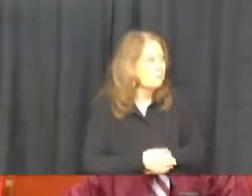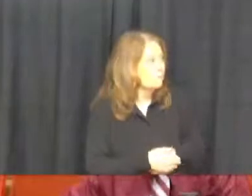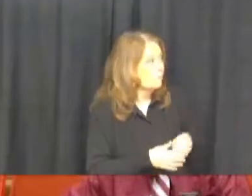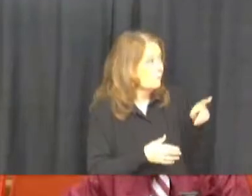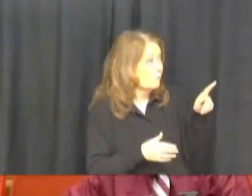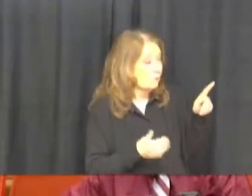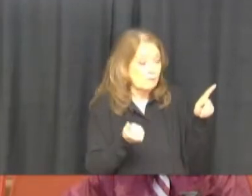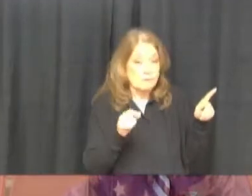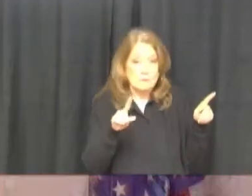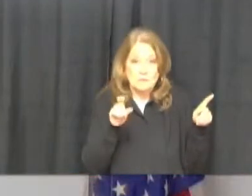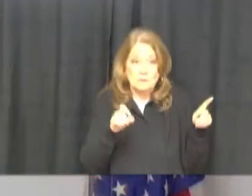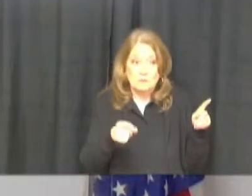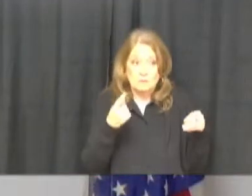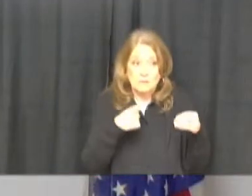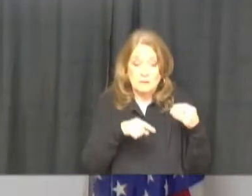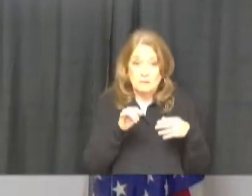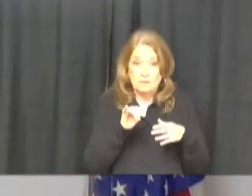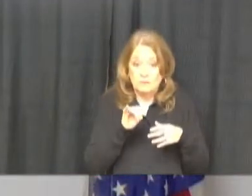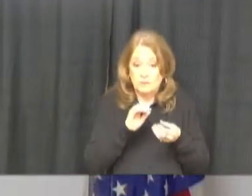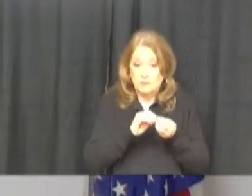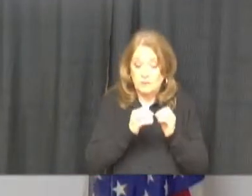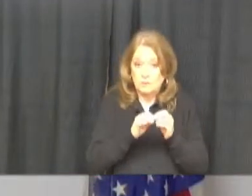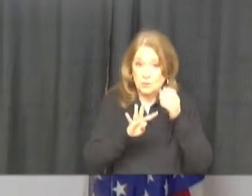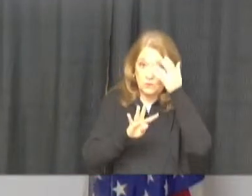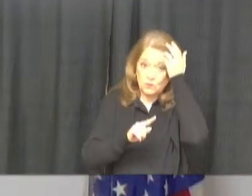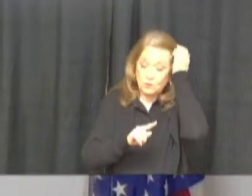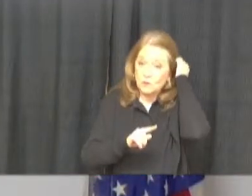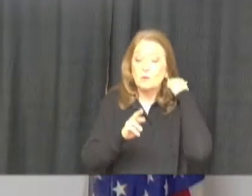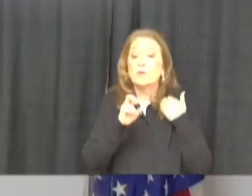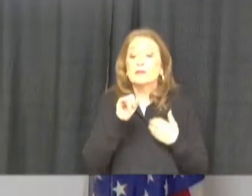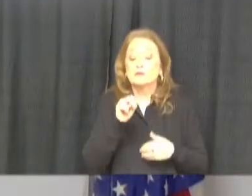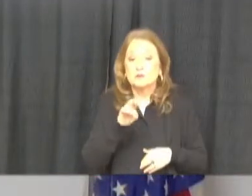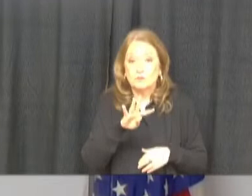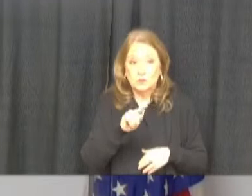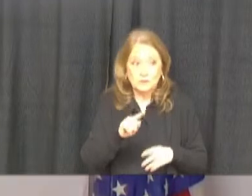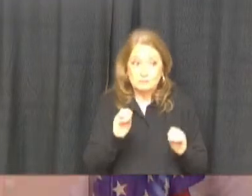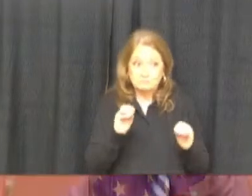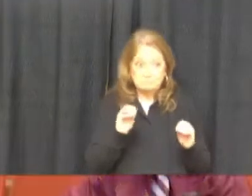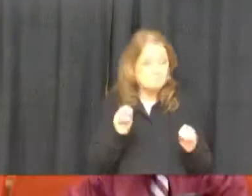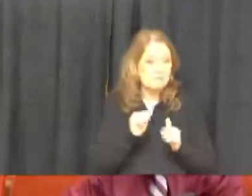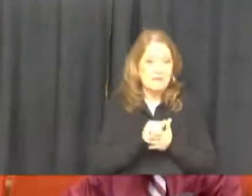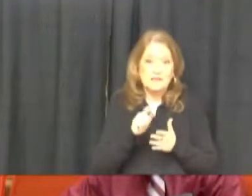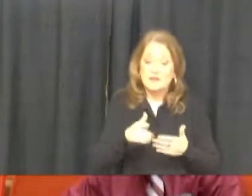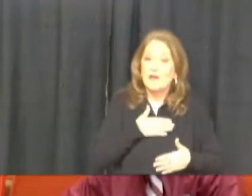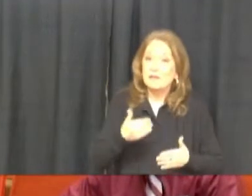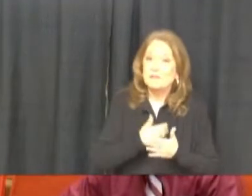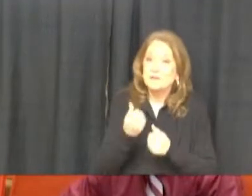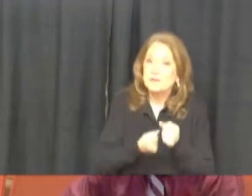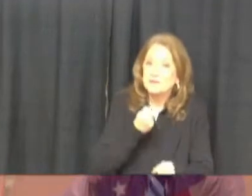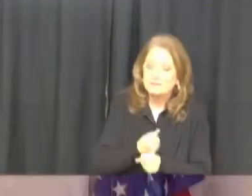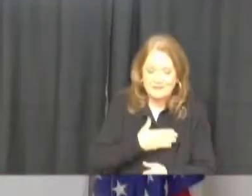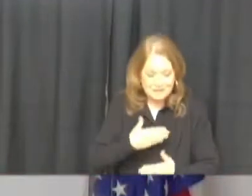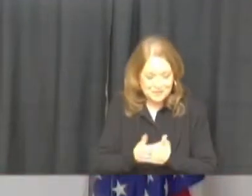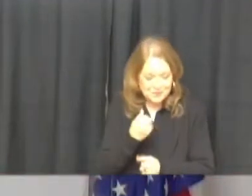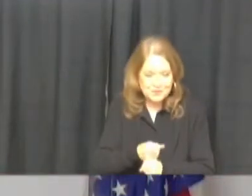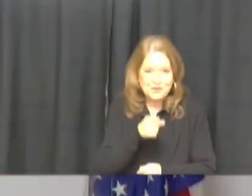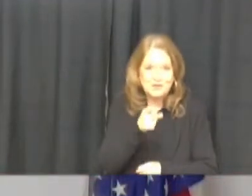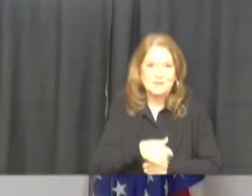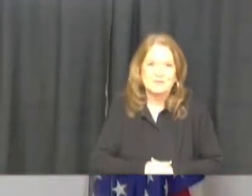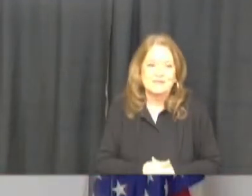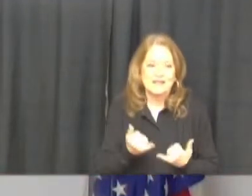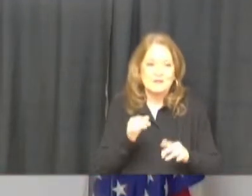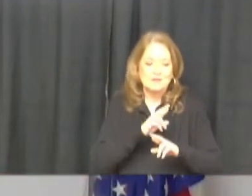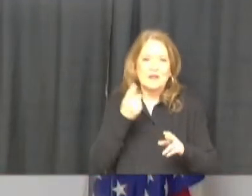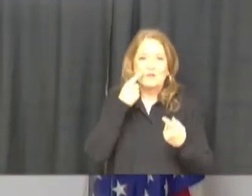regarding Resolution 41? Seeing none, Mr. Tyndall. That's all. Happy New Year. Happy New Year to you. We are now ready